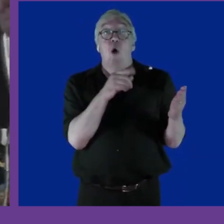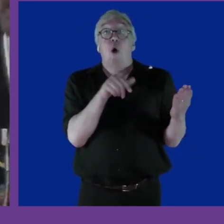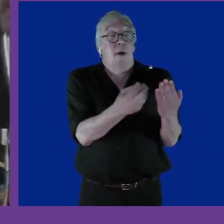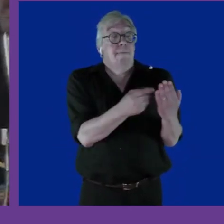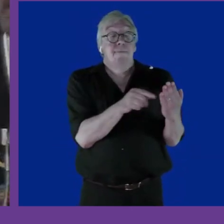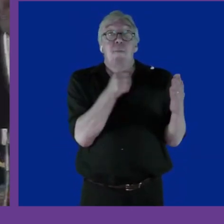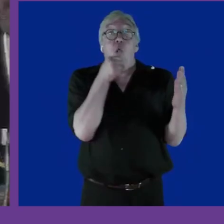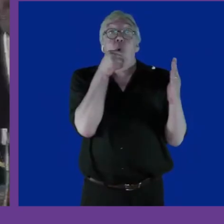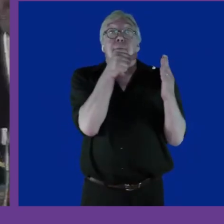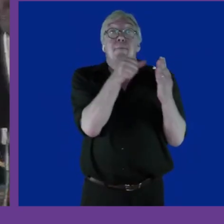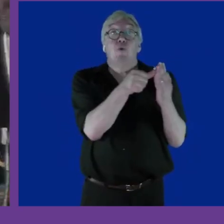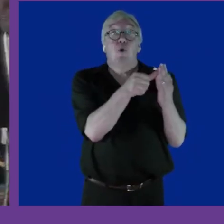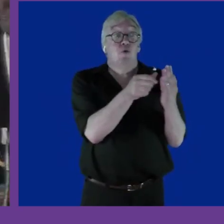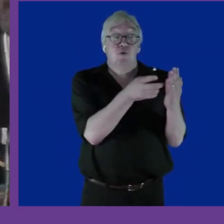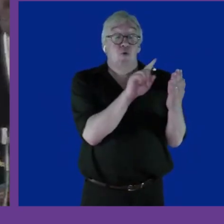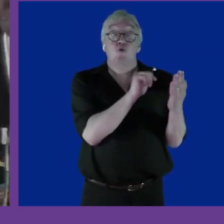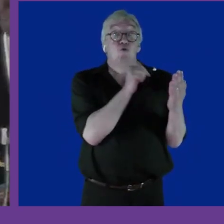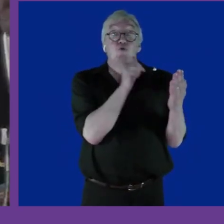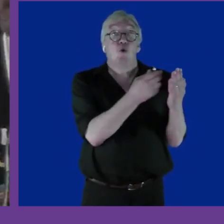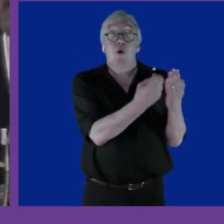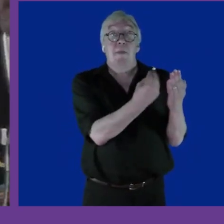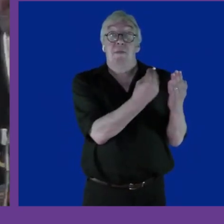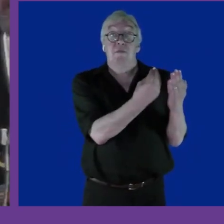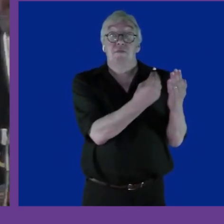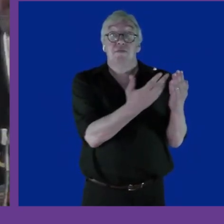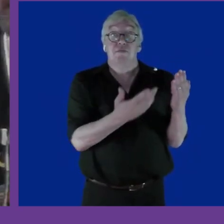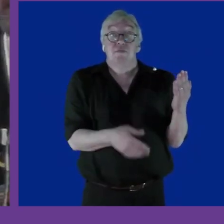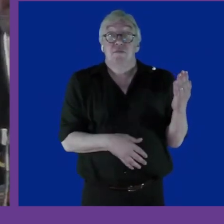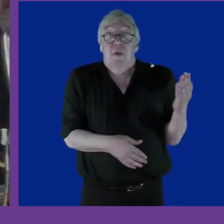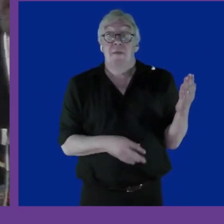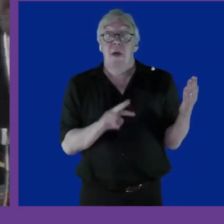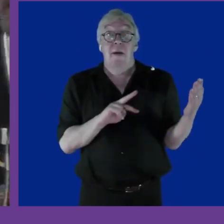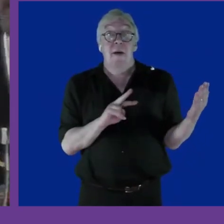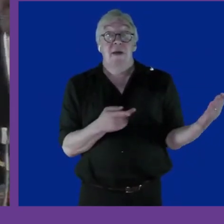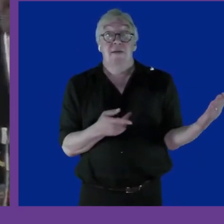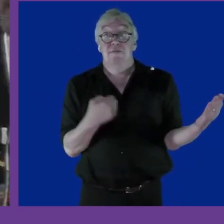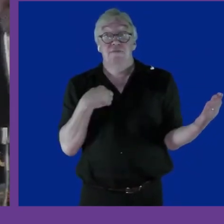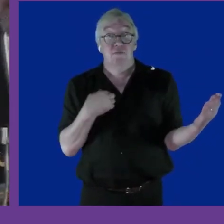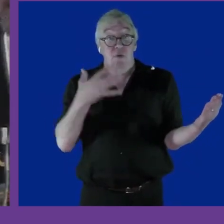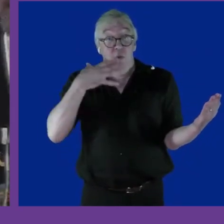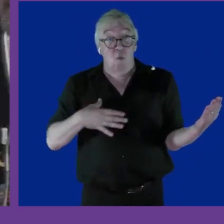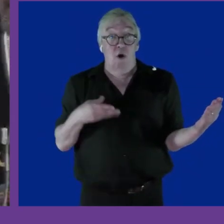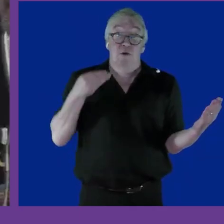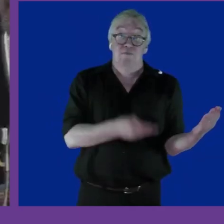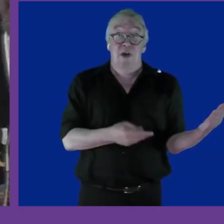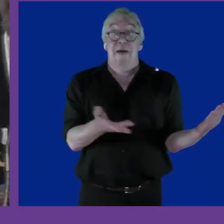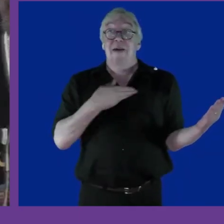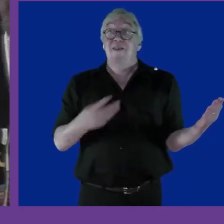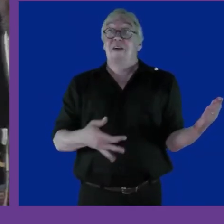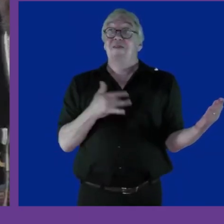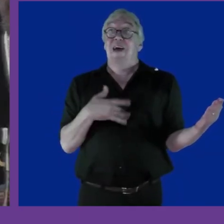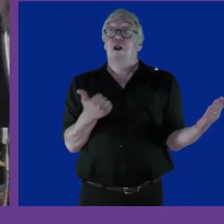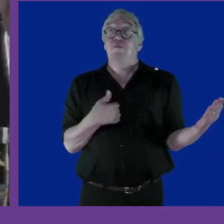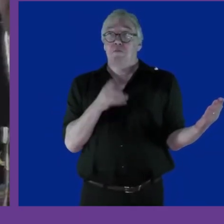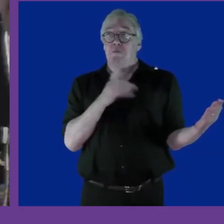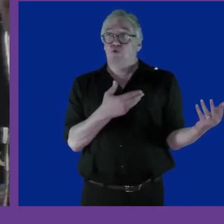app for the screen reader to properly read this out, it doesn't create a very good and secure feeling in me. Why do I need to